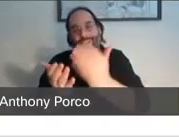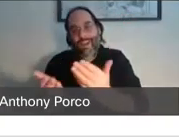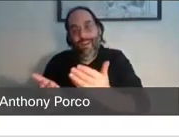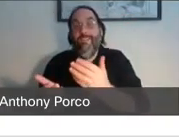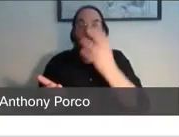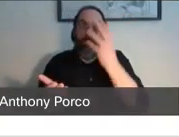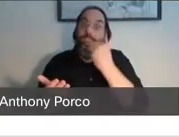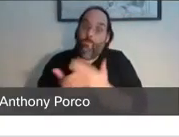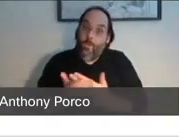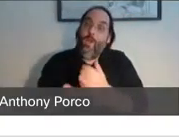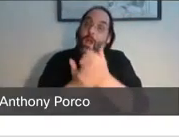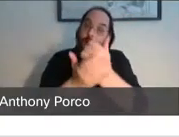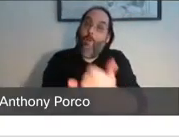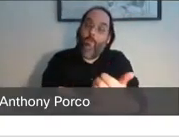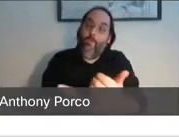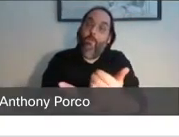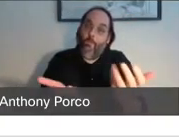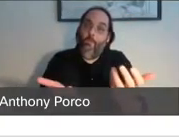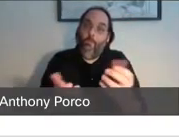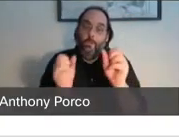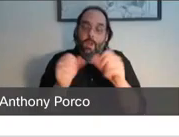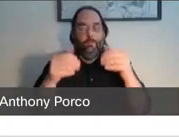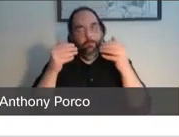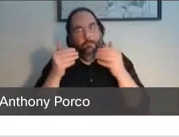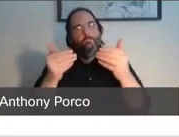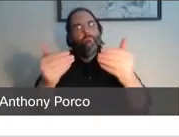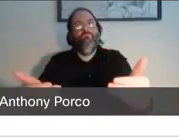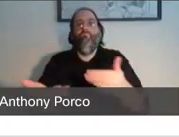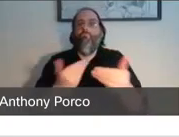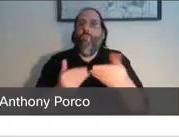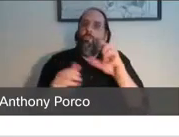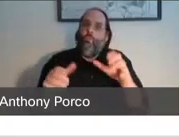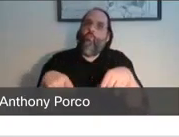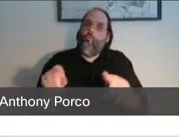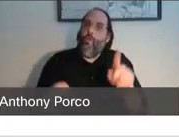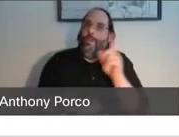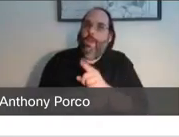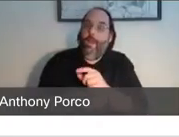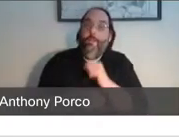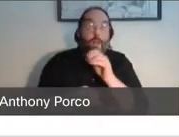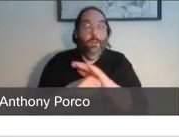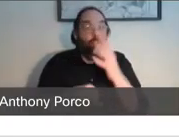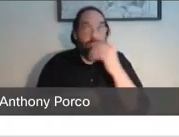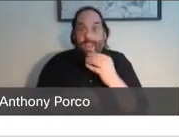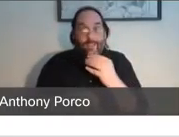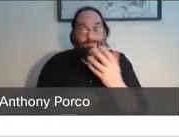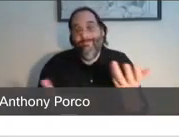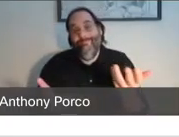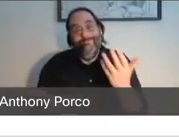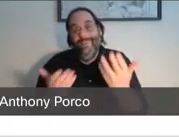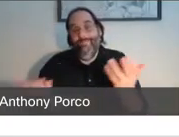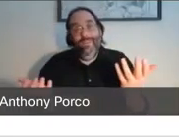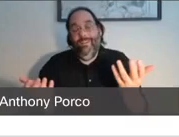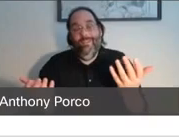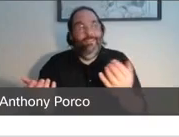sleep helps you be able to move on to whatever it is you have to do. If you don't get sleep, you might as well be driving